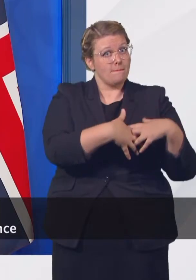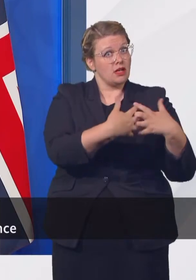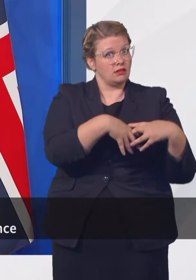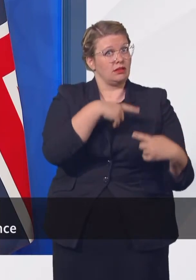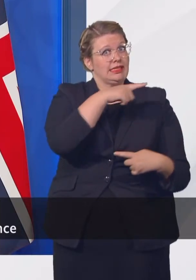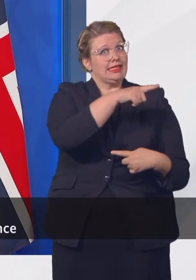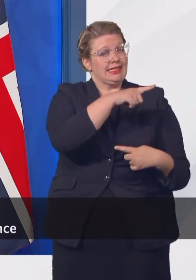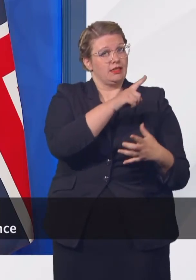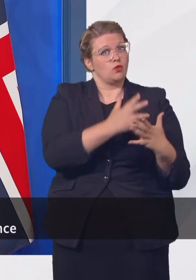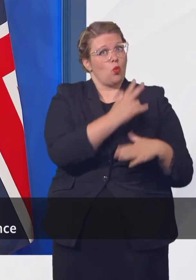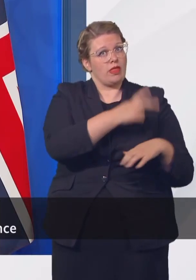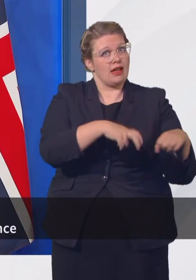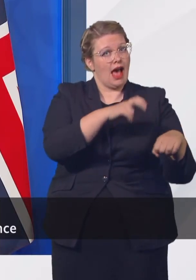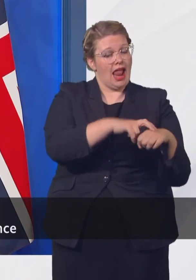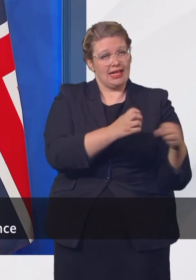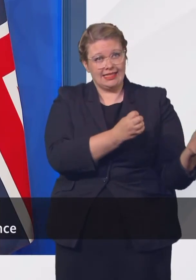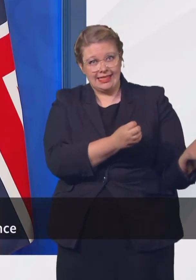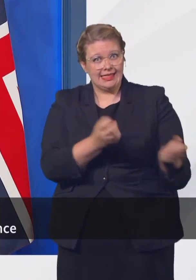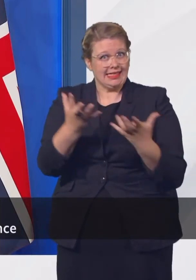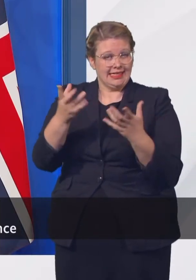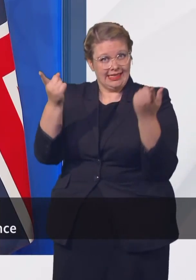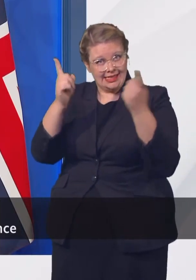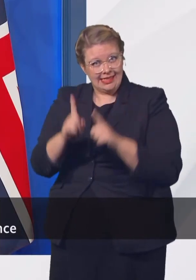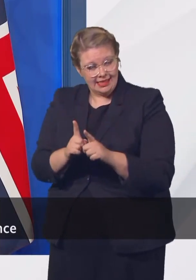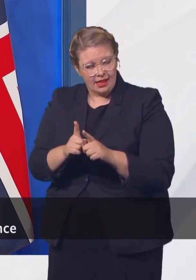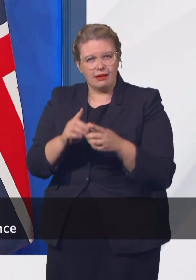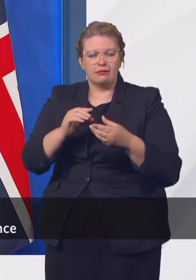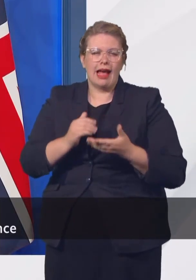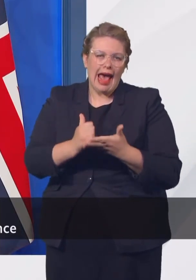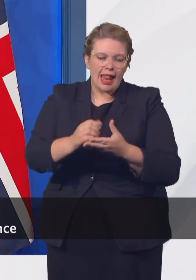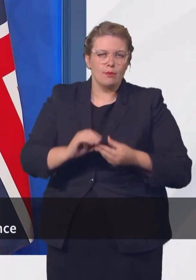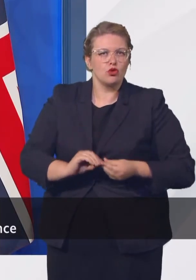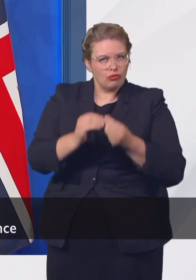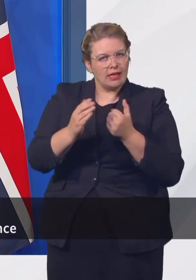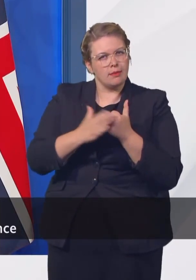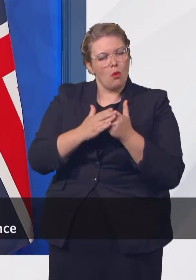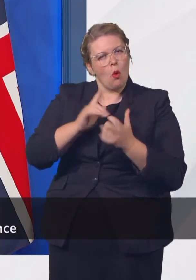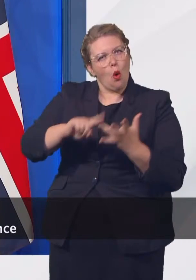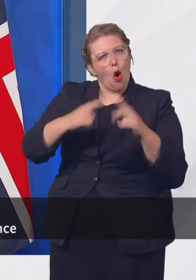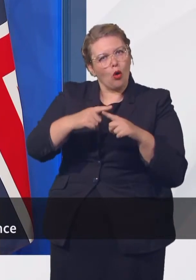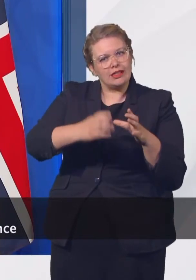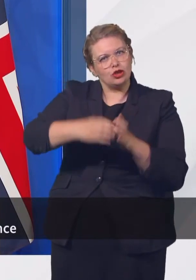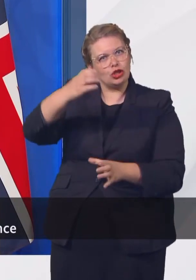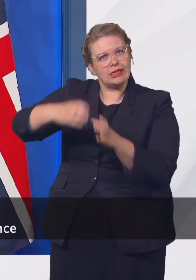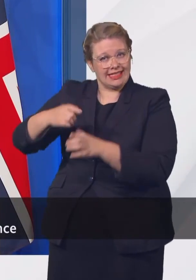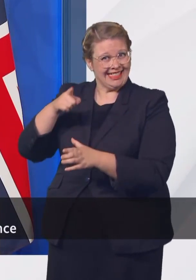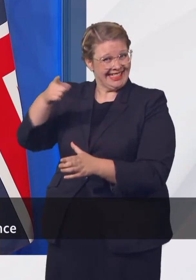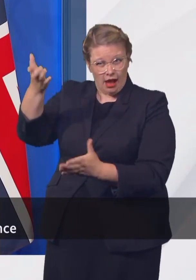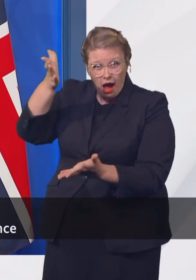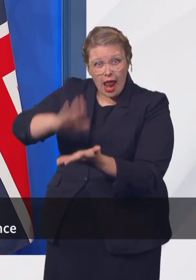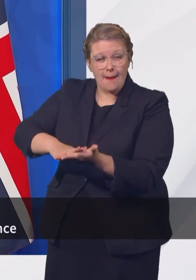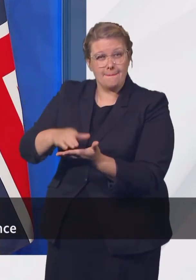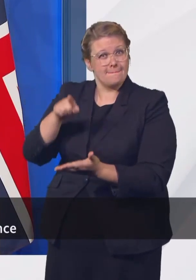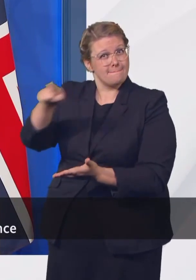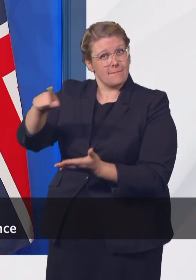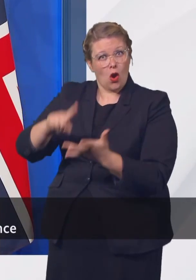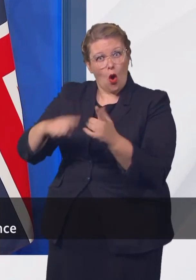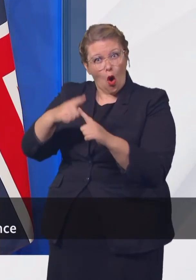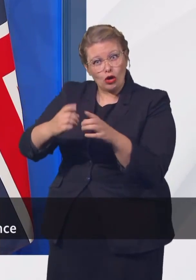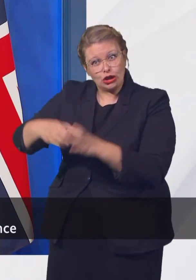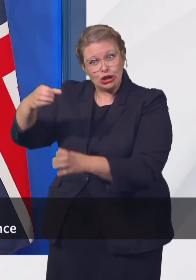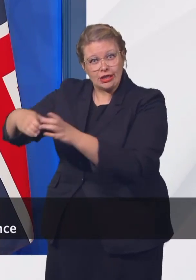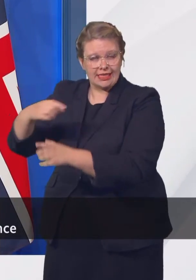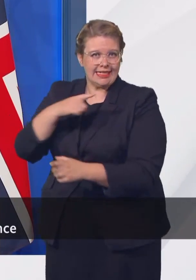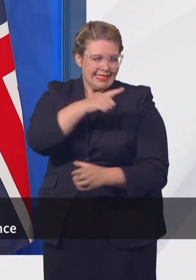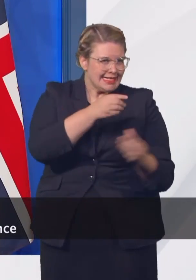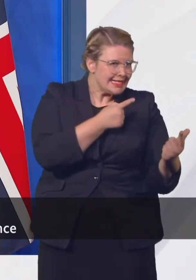1,000 litres of oxygen per minute, which is one of the main needs of the people of India. And I'd like to thank Robin for